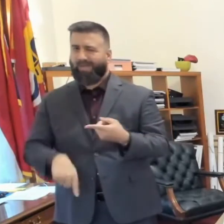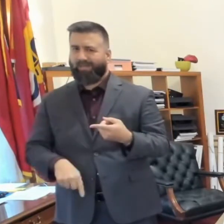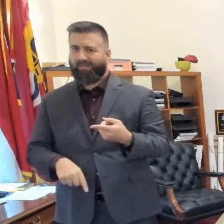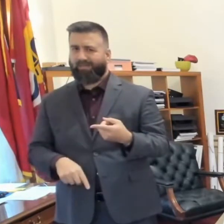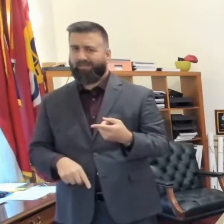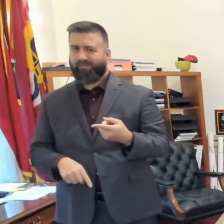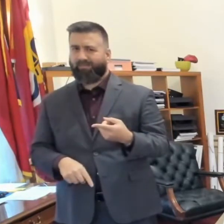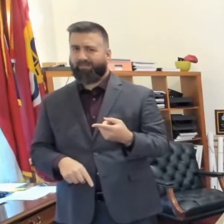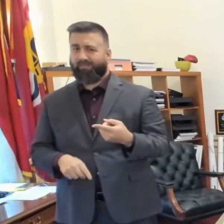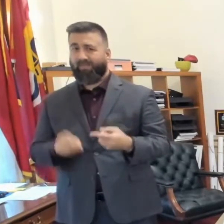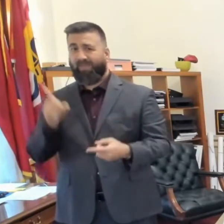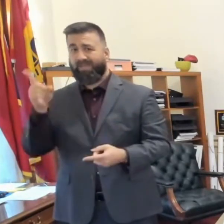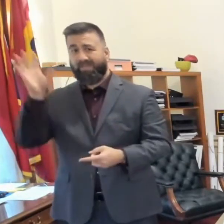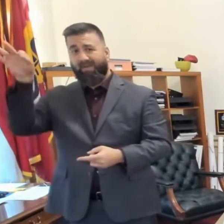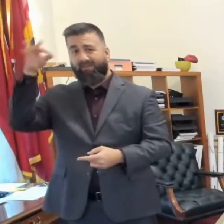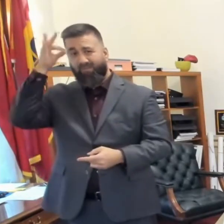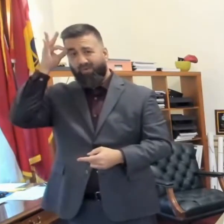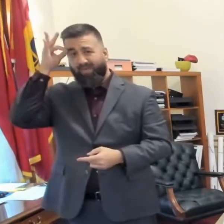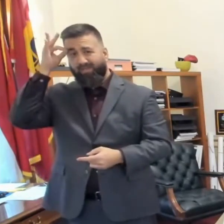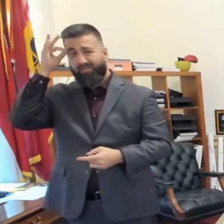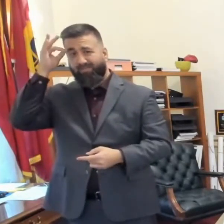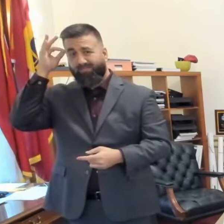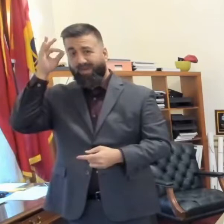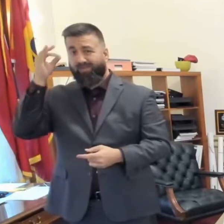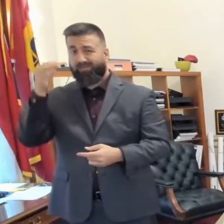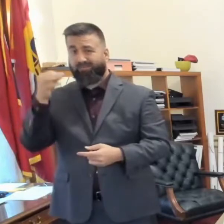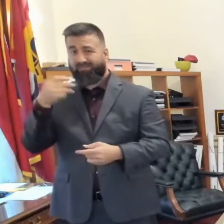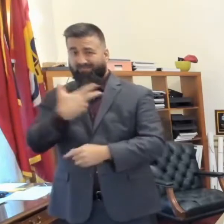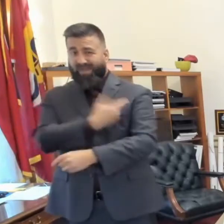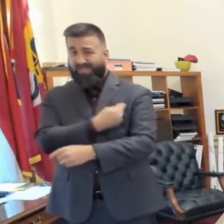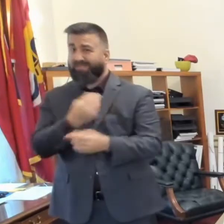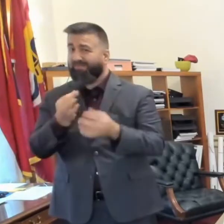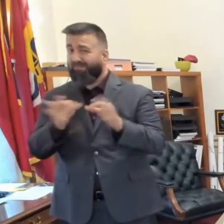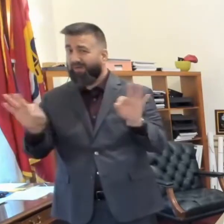free federal vaccine, so we have to go with their